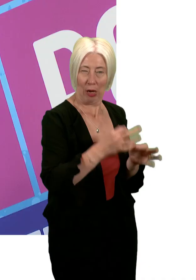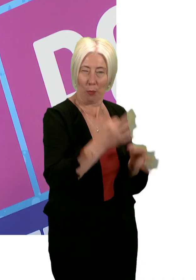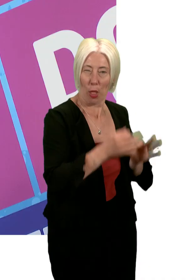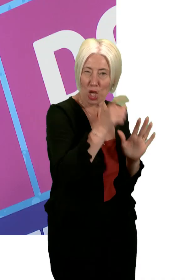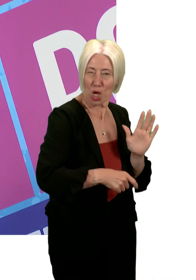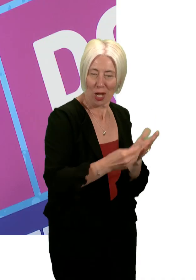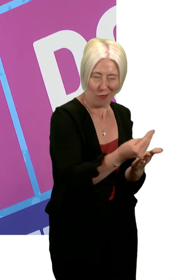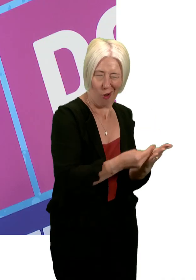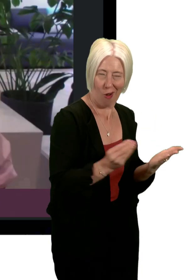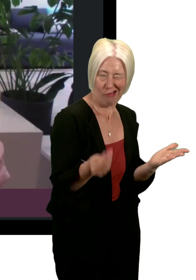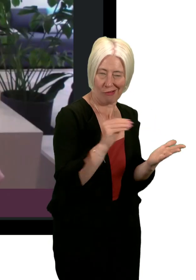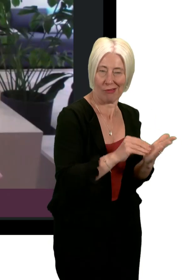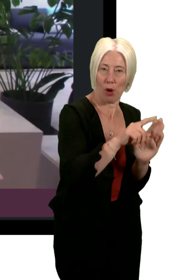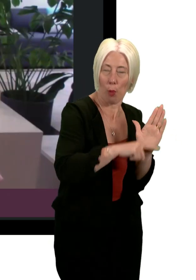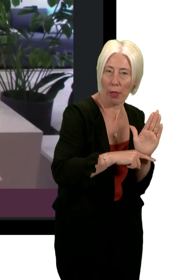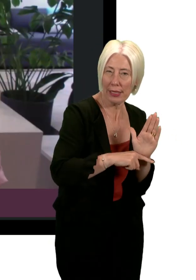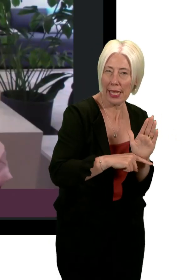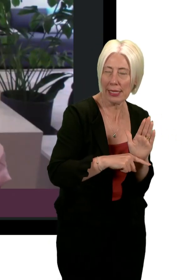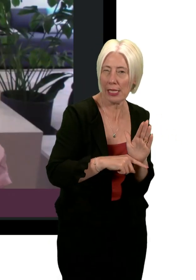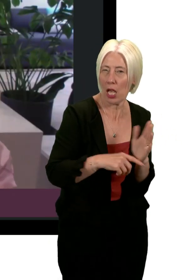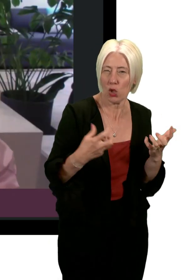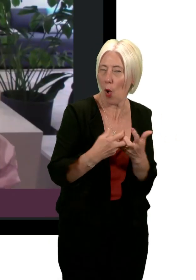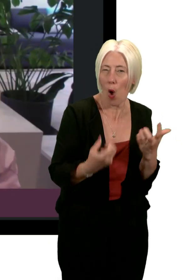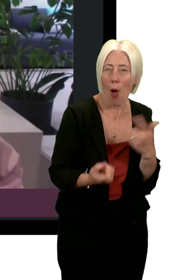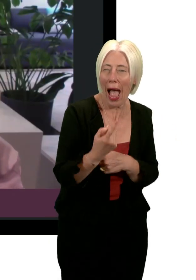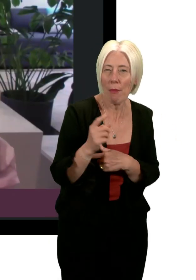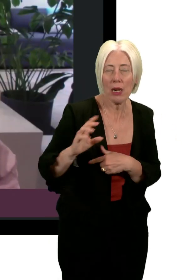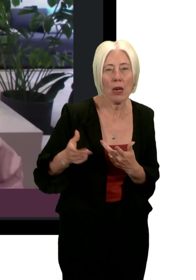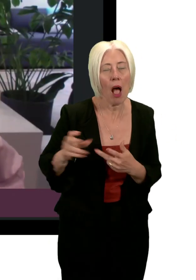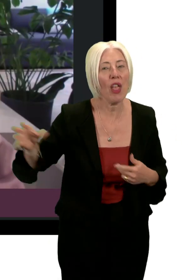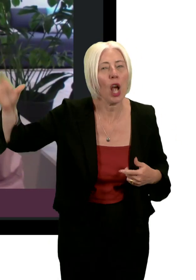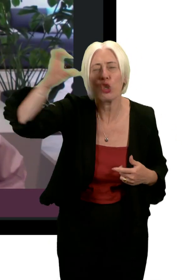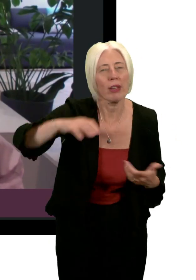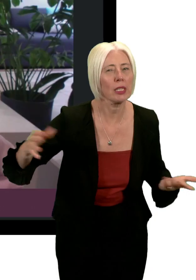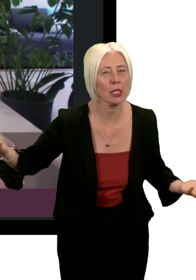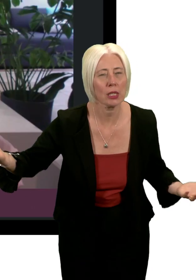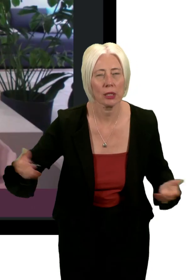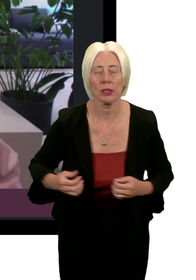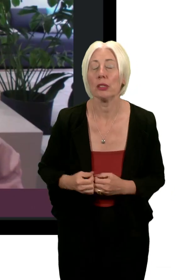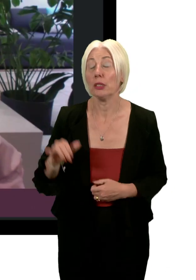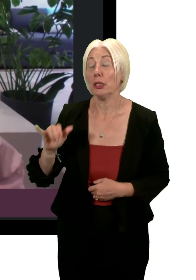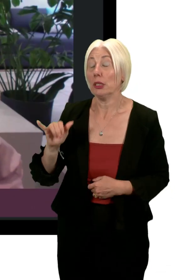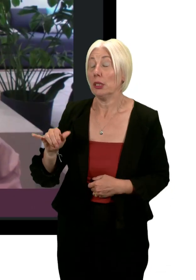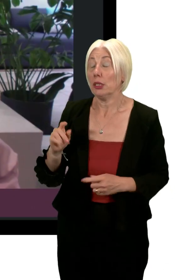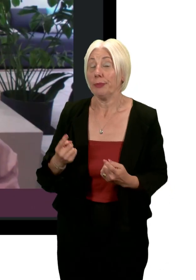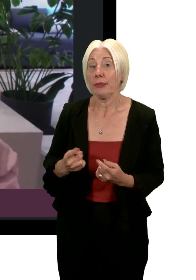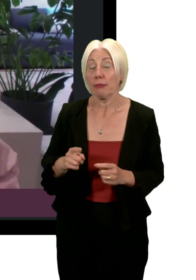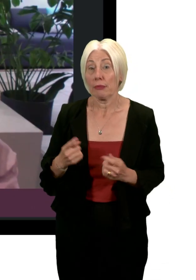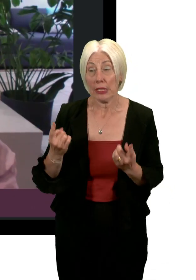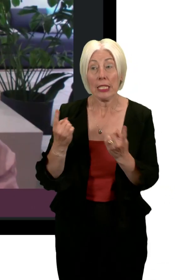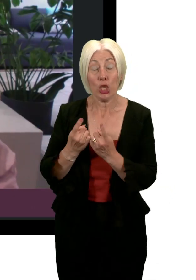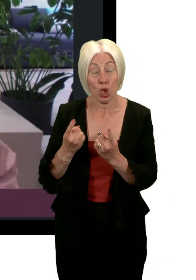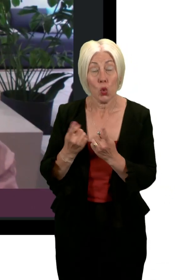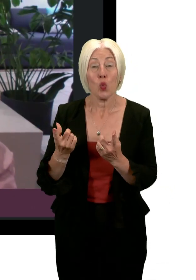on that one. Okay, yeah, really important question. There is a massive issue and a challenge with regard to conflict of